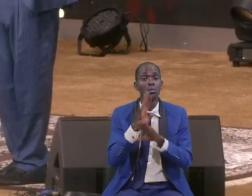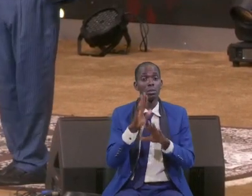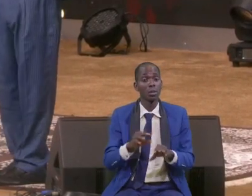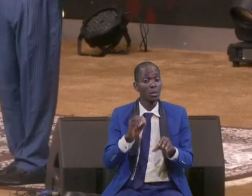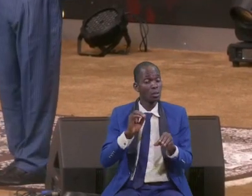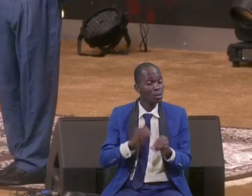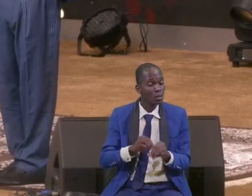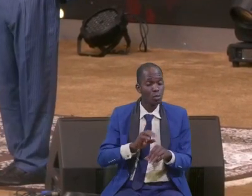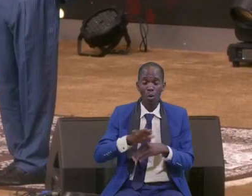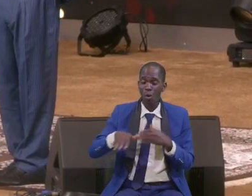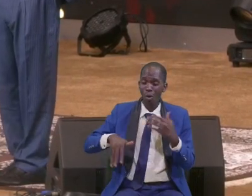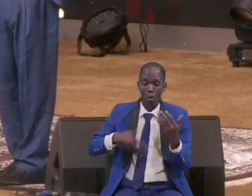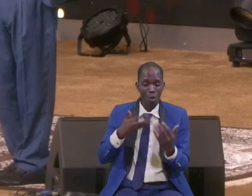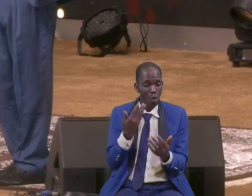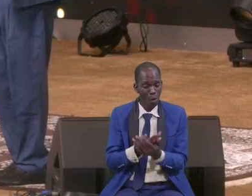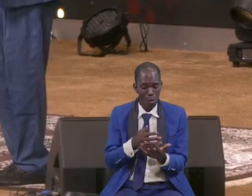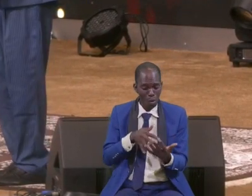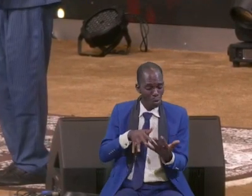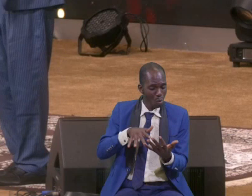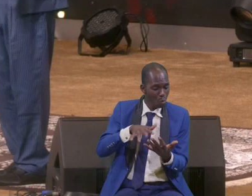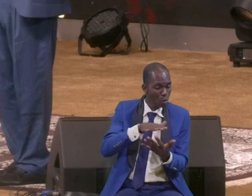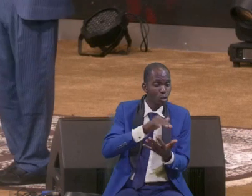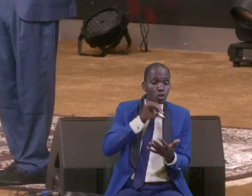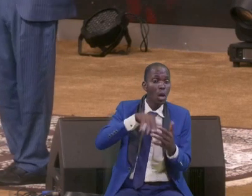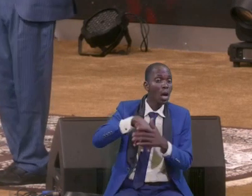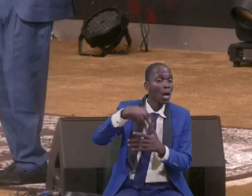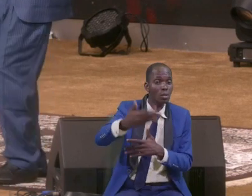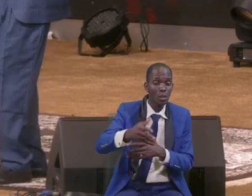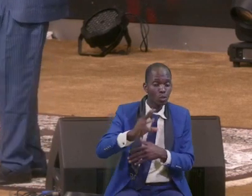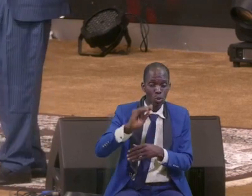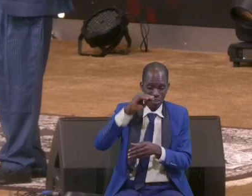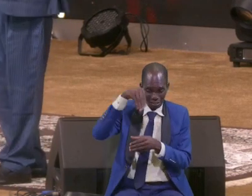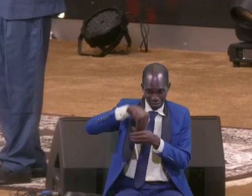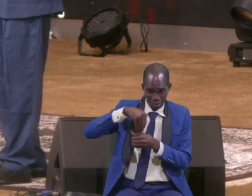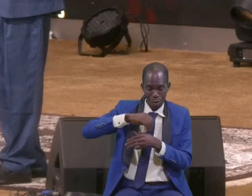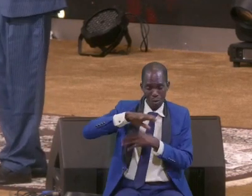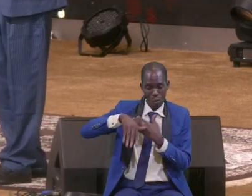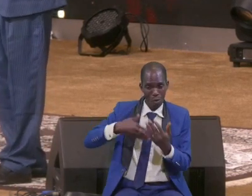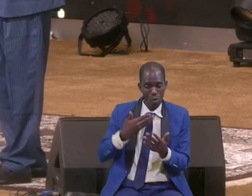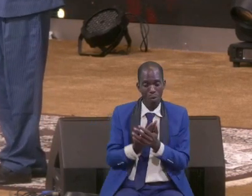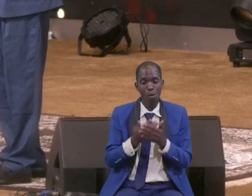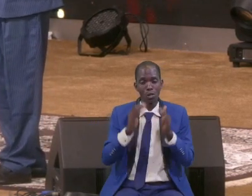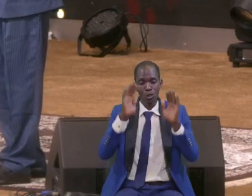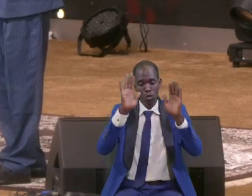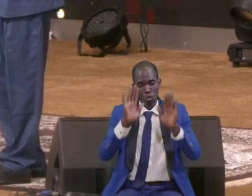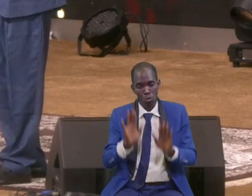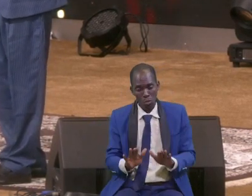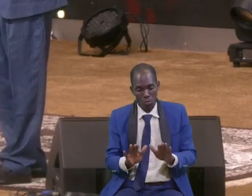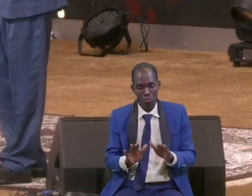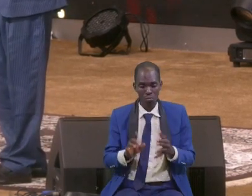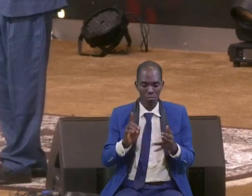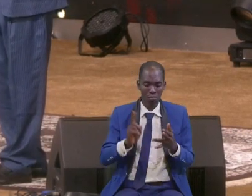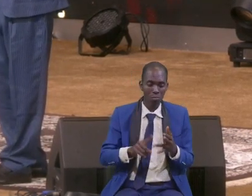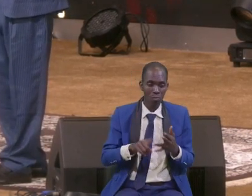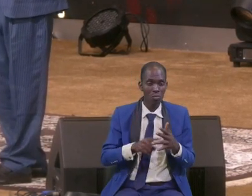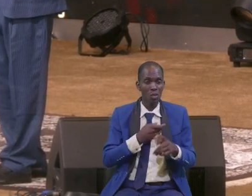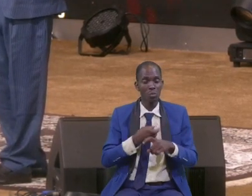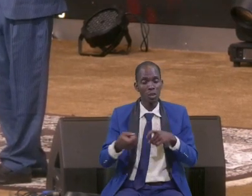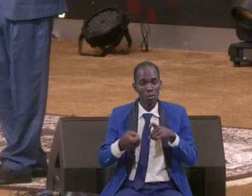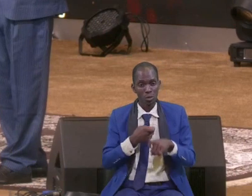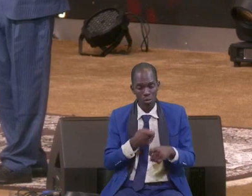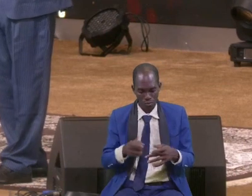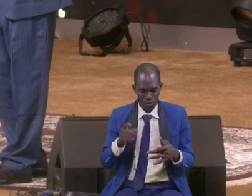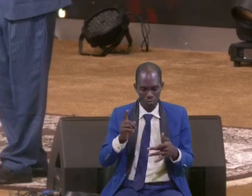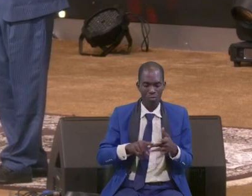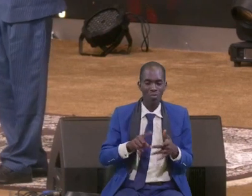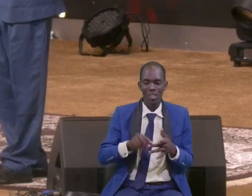not outside these things, in all these things, in the tribulation, in the persecution, in the